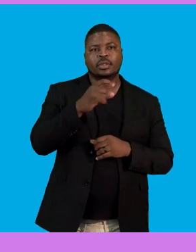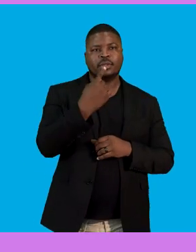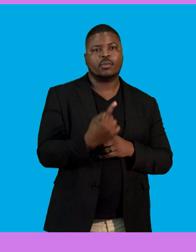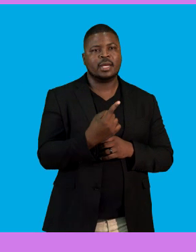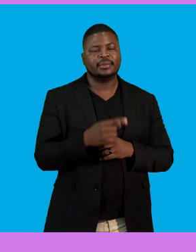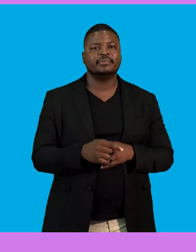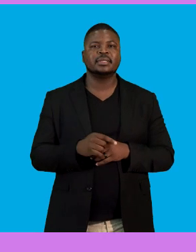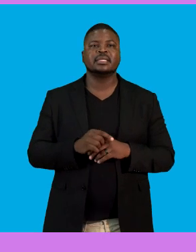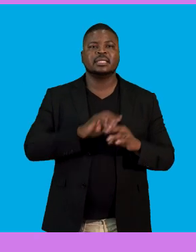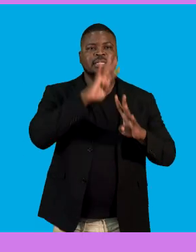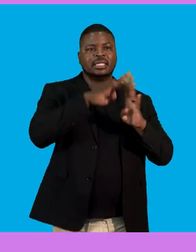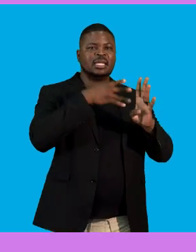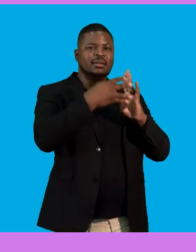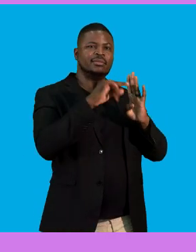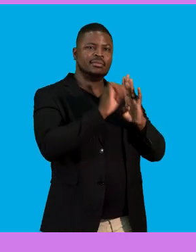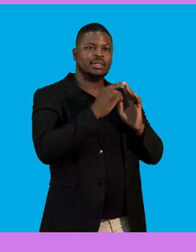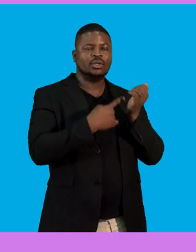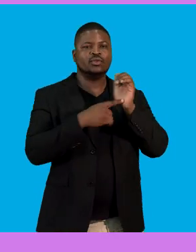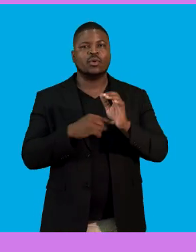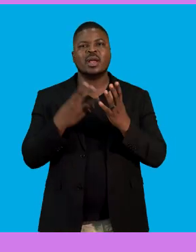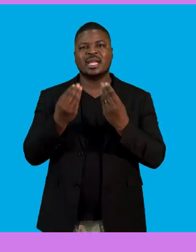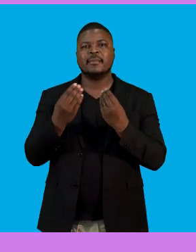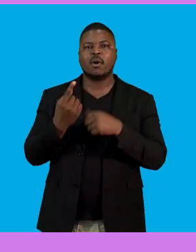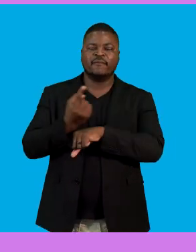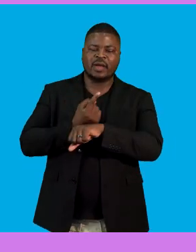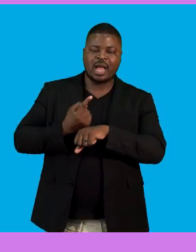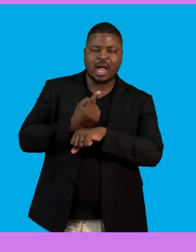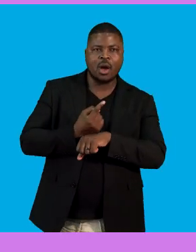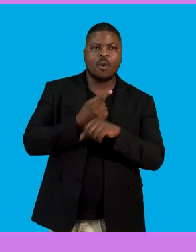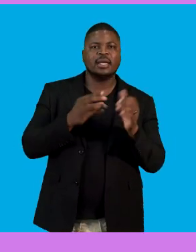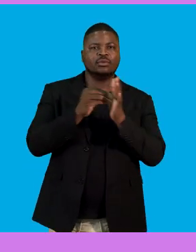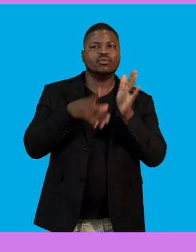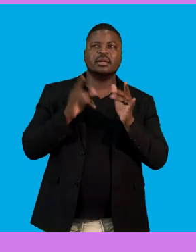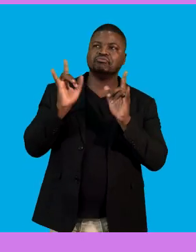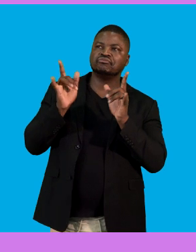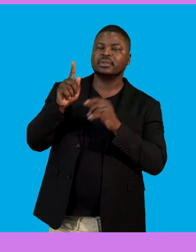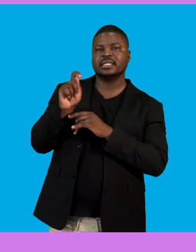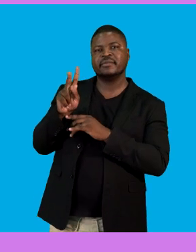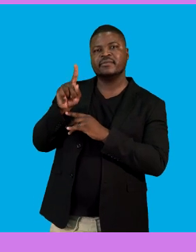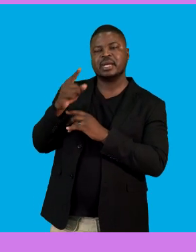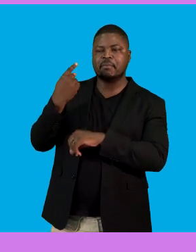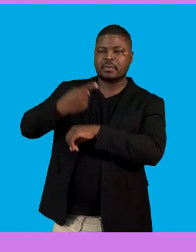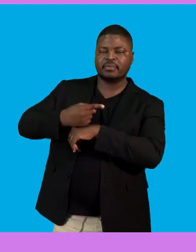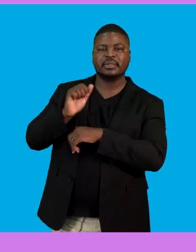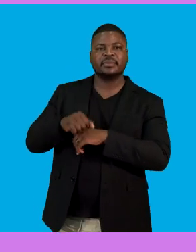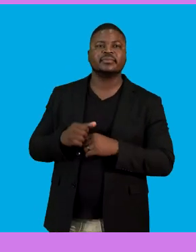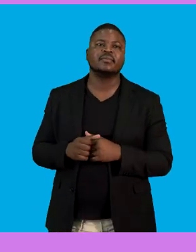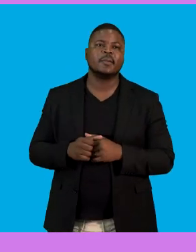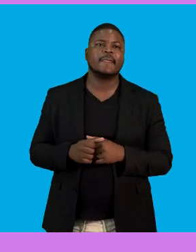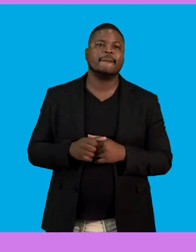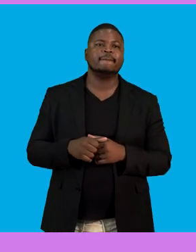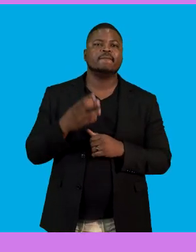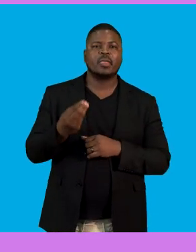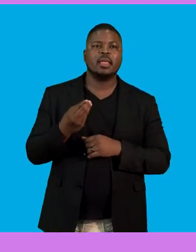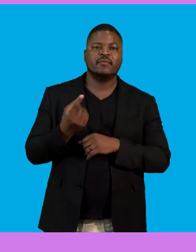1. The table shows the number of hours spent by learners watching TV per day. So we've got